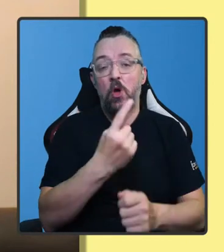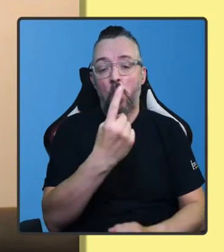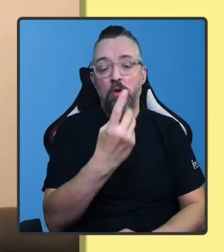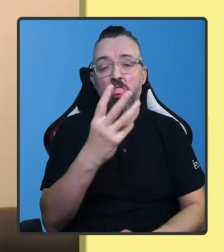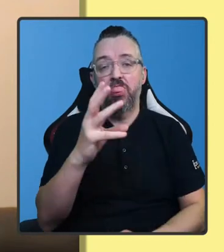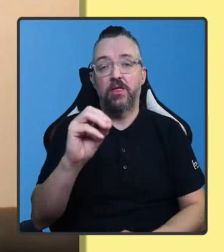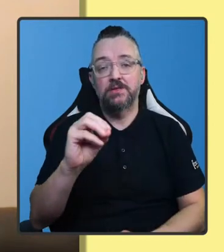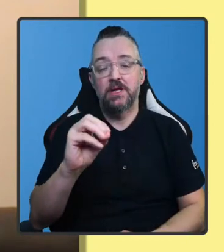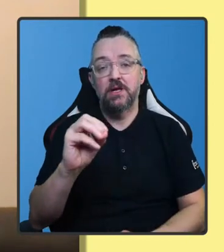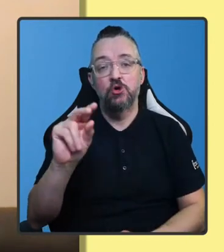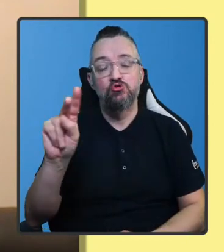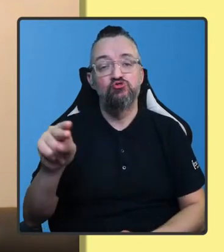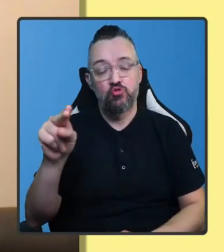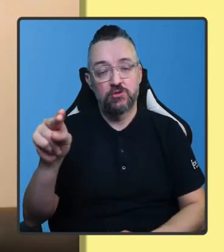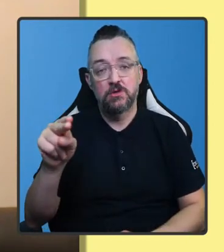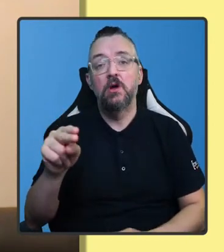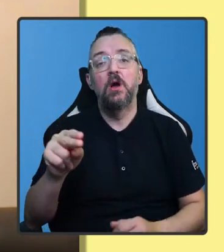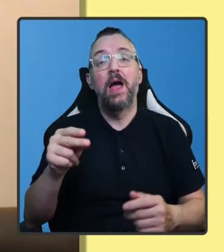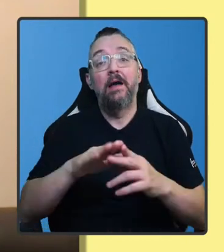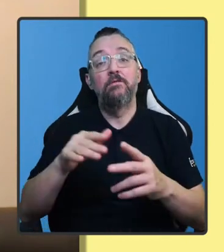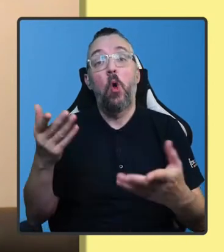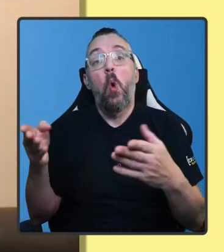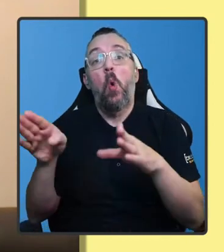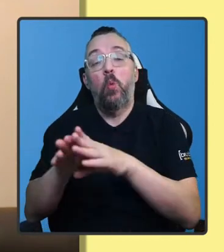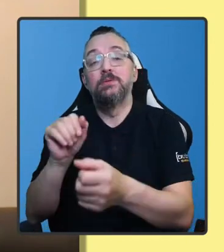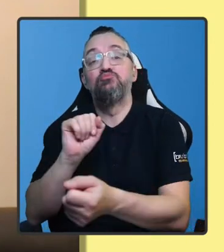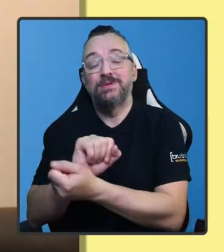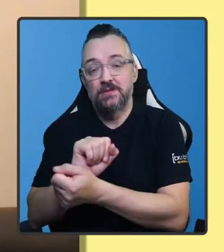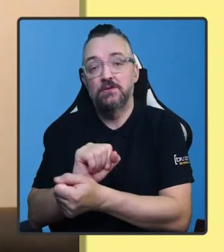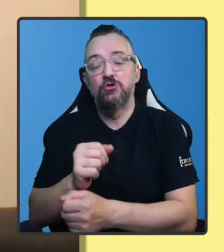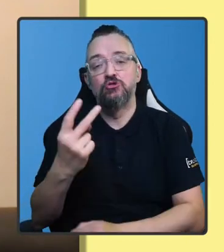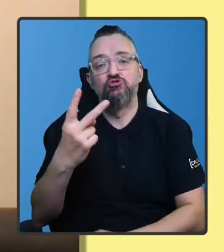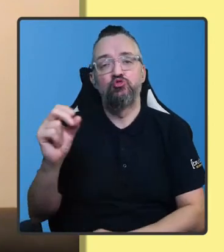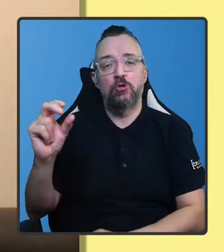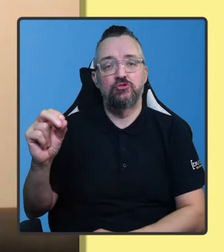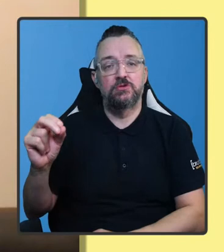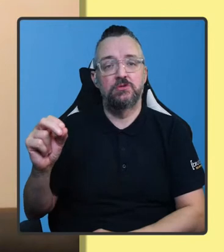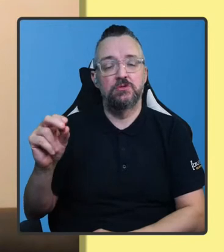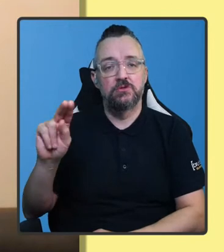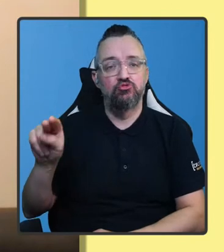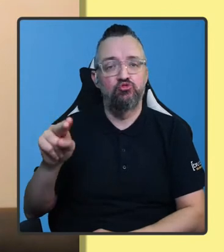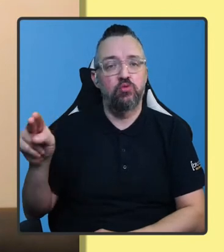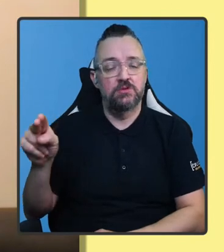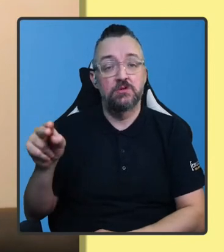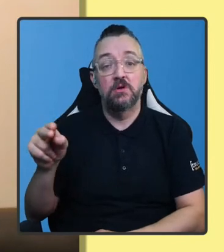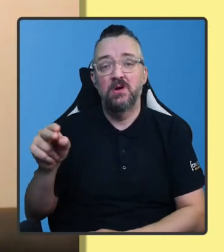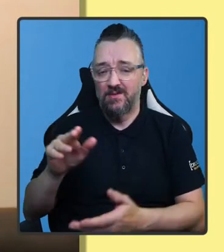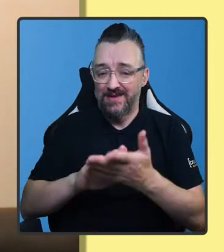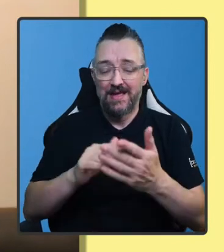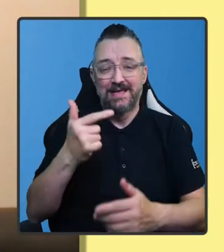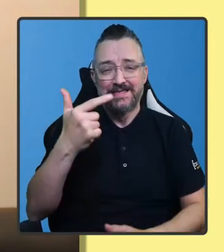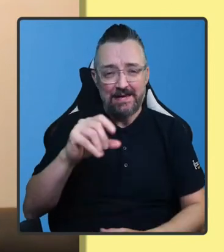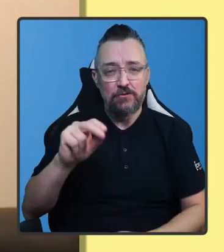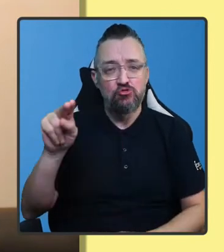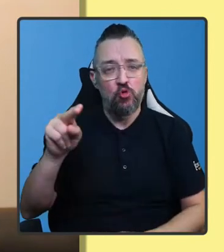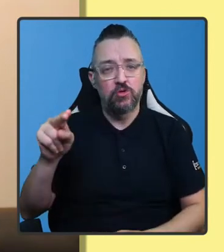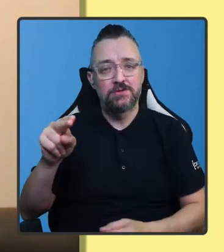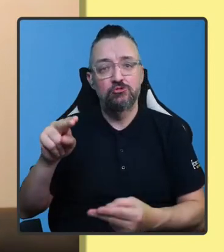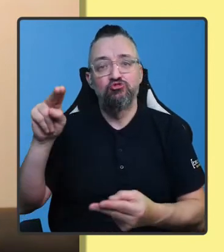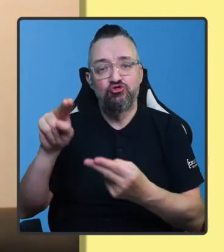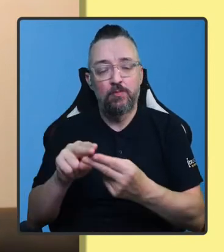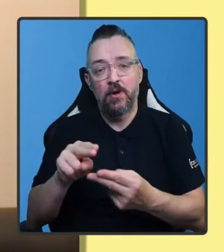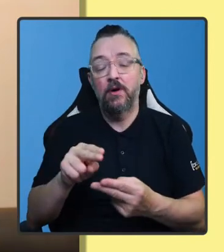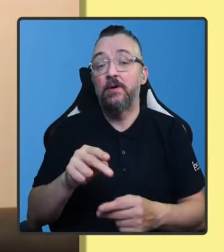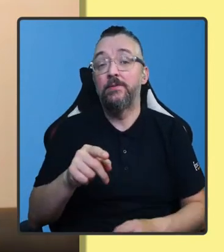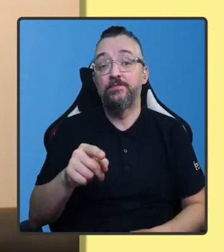200 euros in a closed prison, a difference of 70 euros. Changing our system makes economic sense. Instead of ruining the